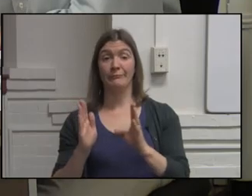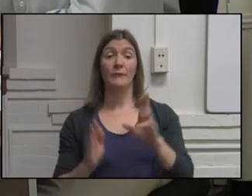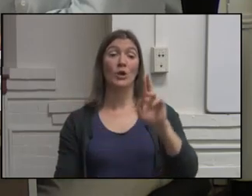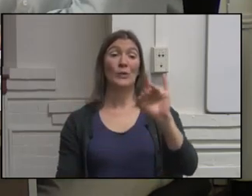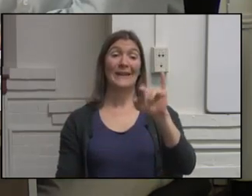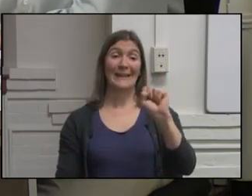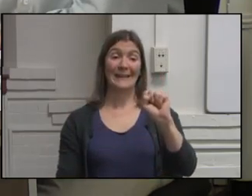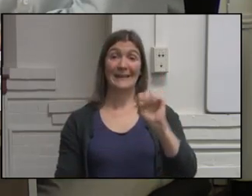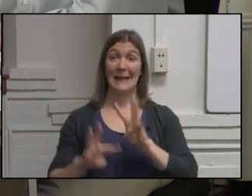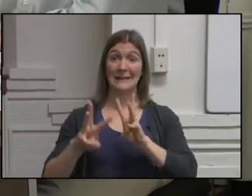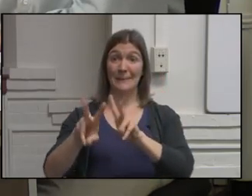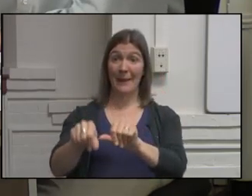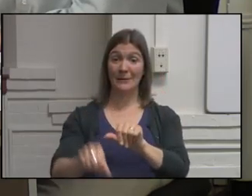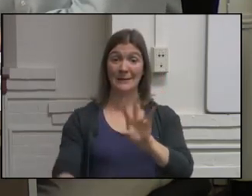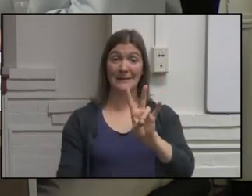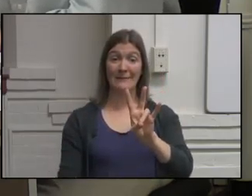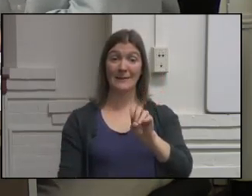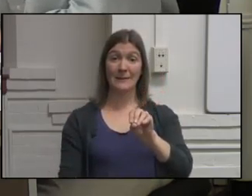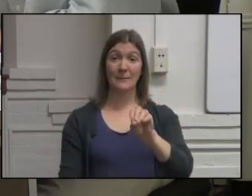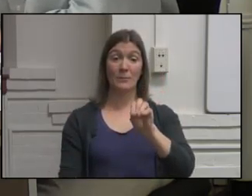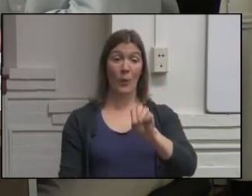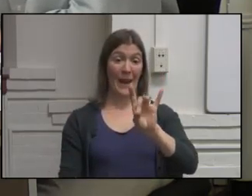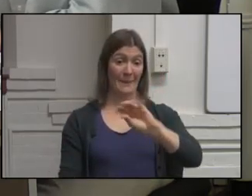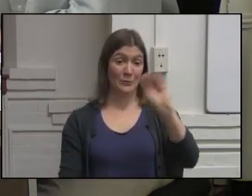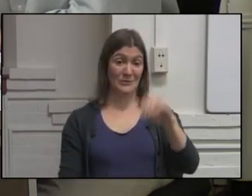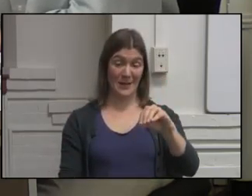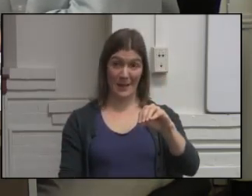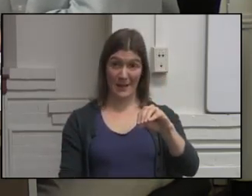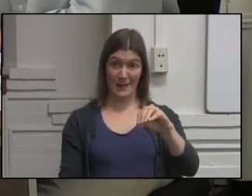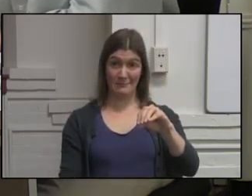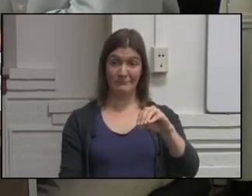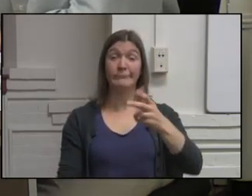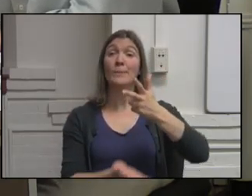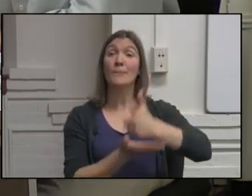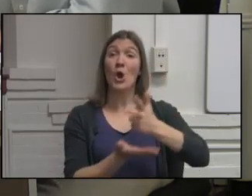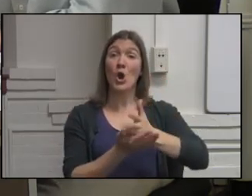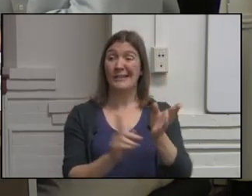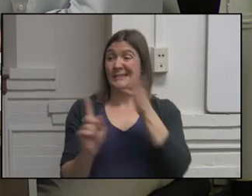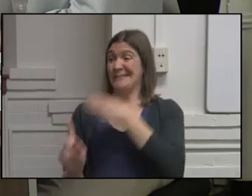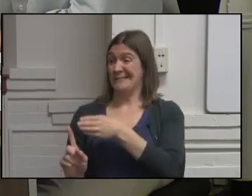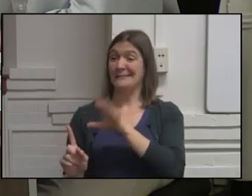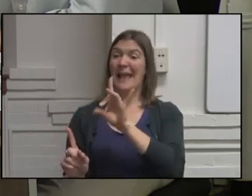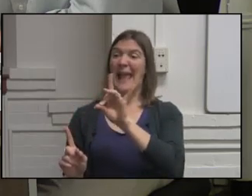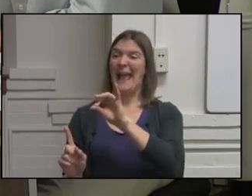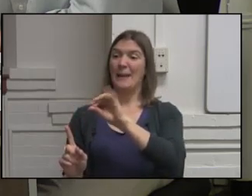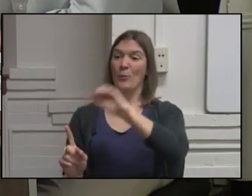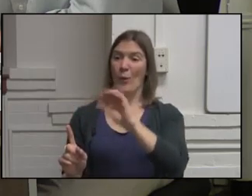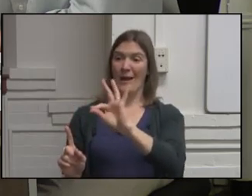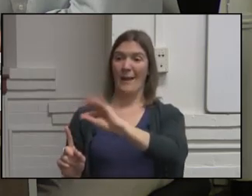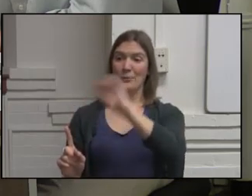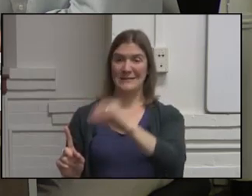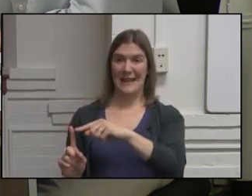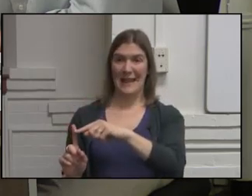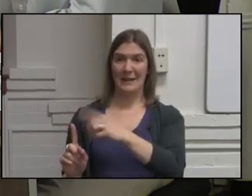Utilities fund expenditures were at 70.8%. Parking fund expenditures are at